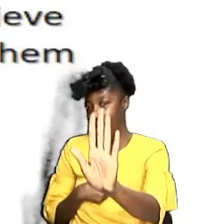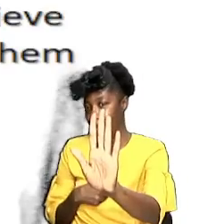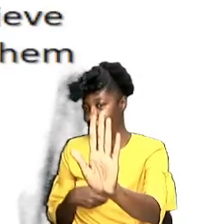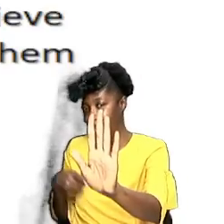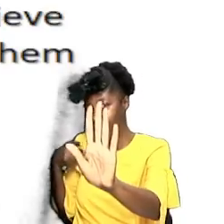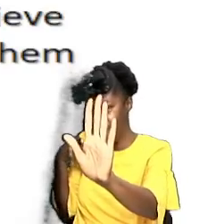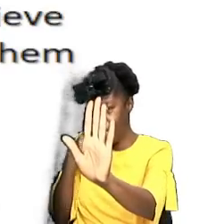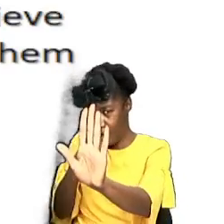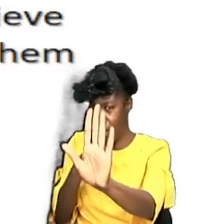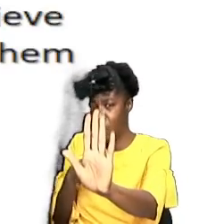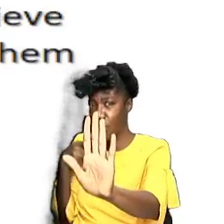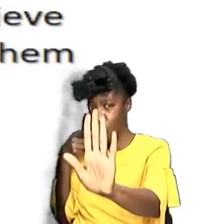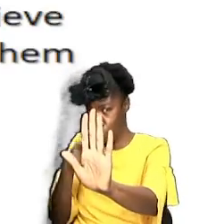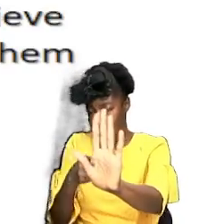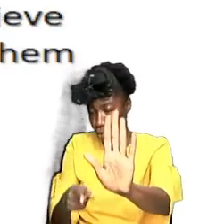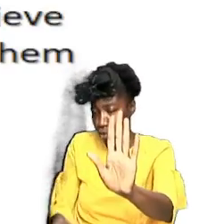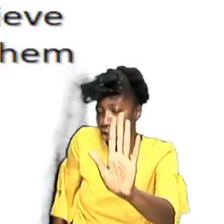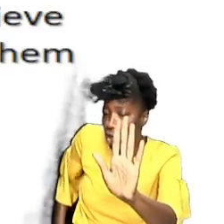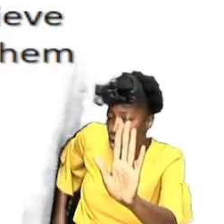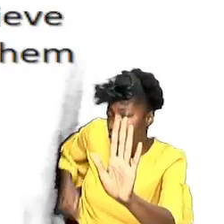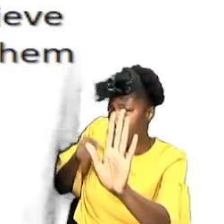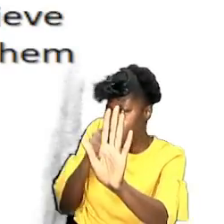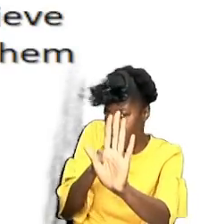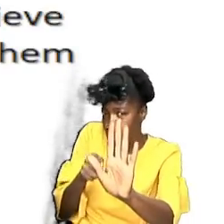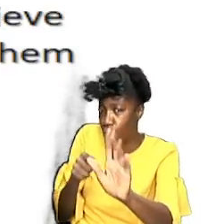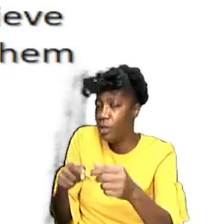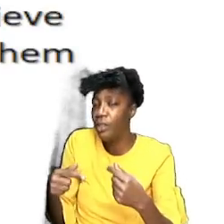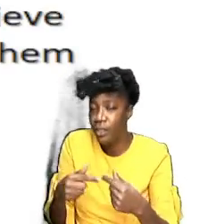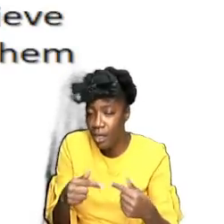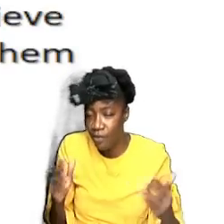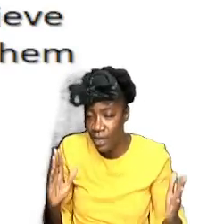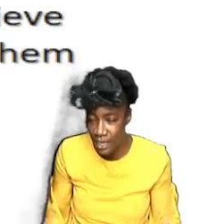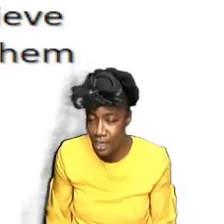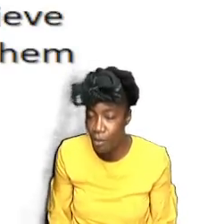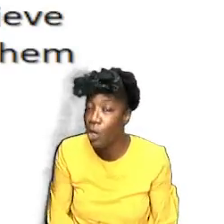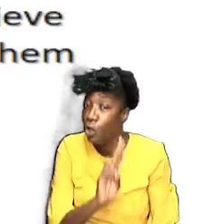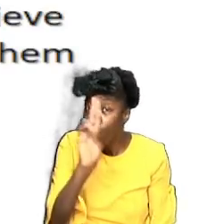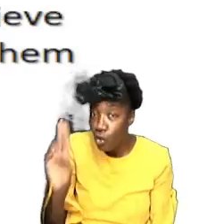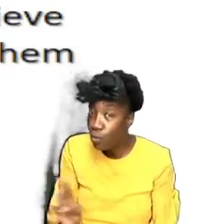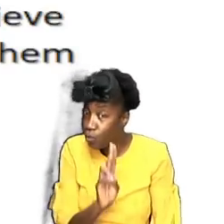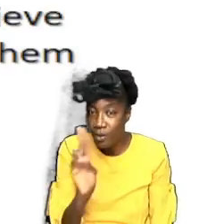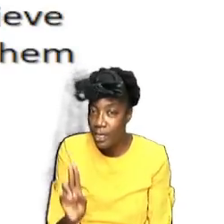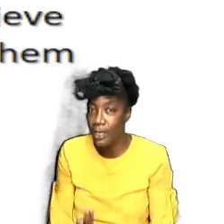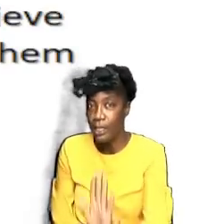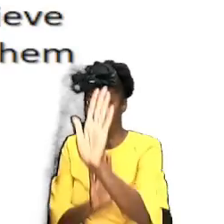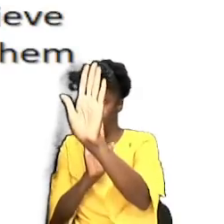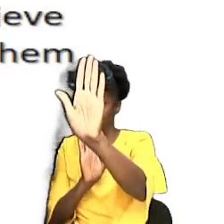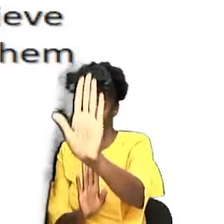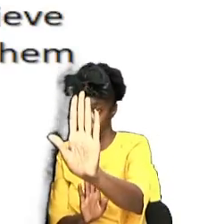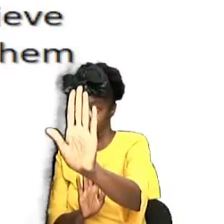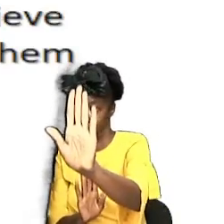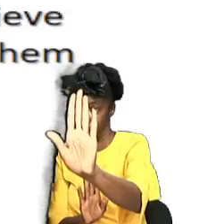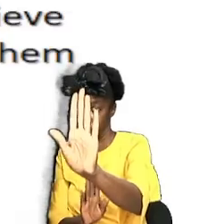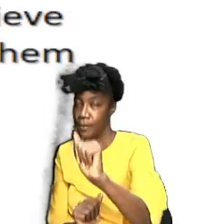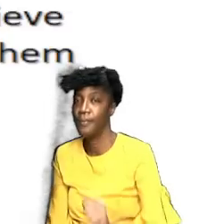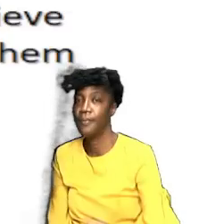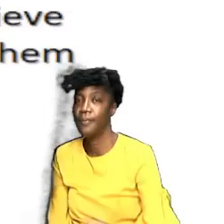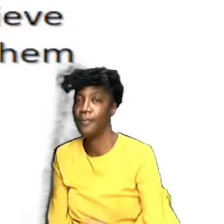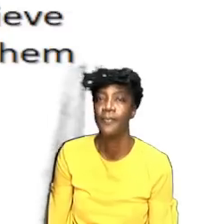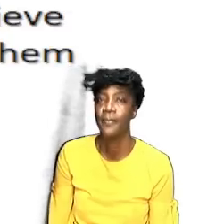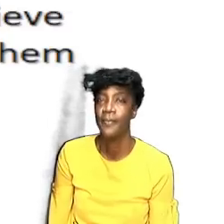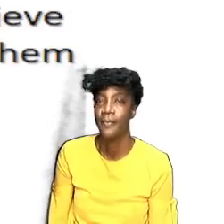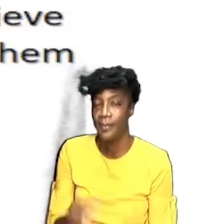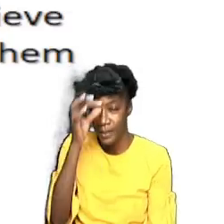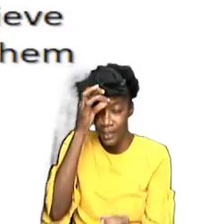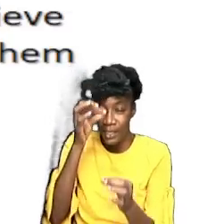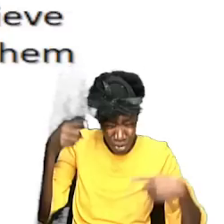and the swords of the enemy by using his shield. The shield of faith